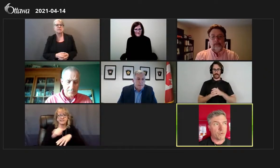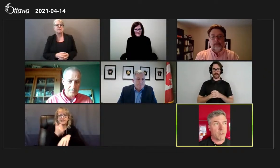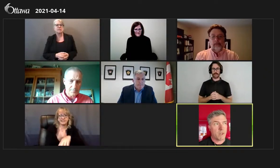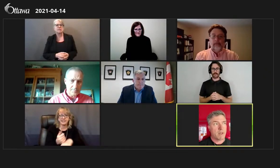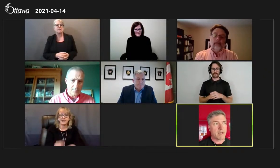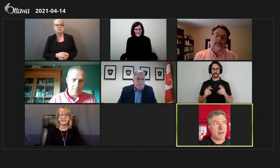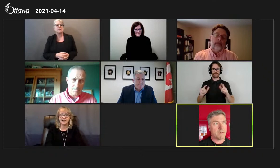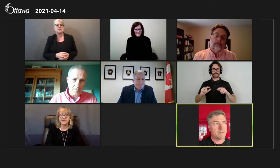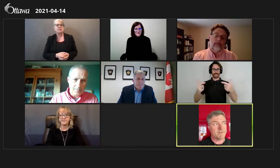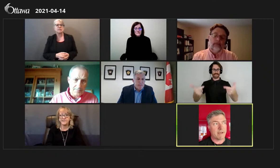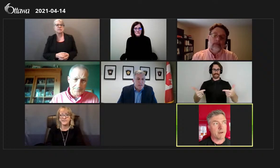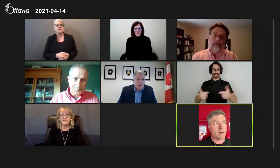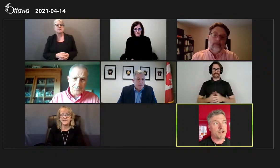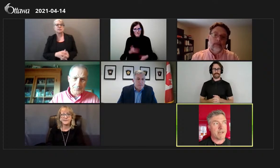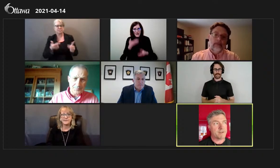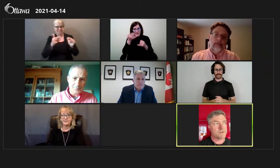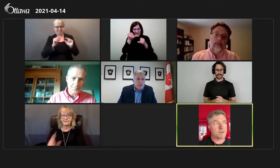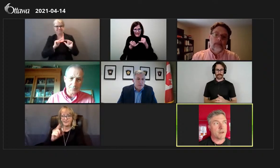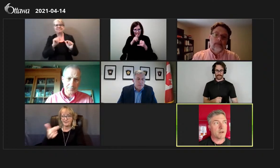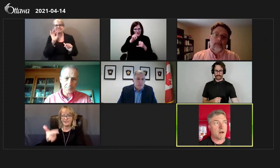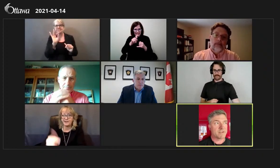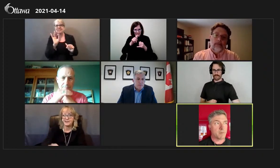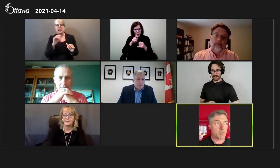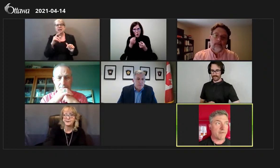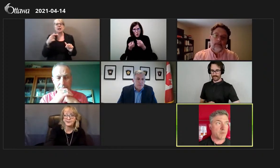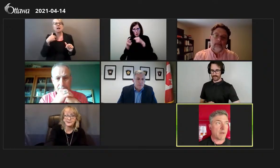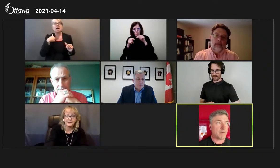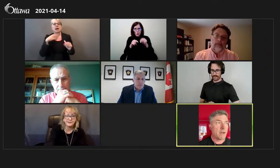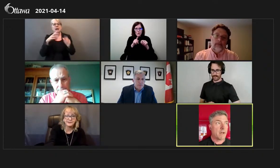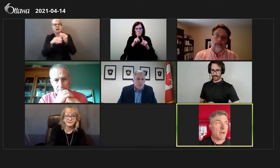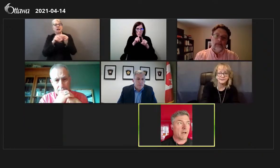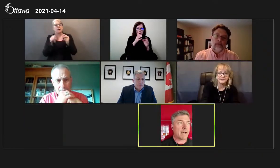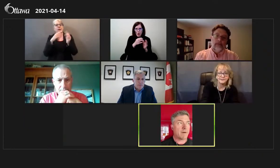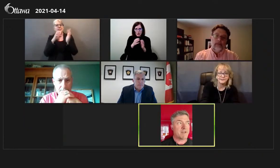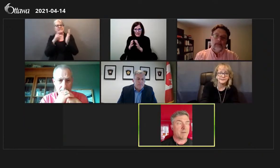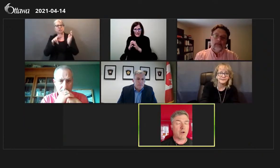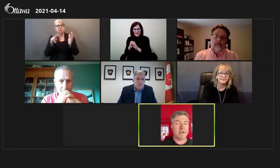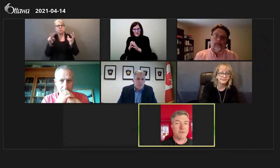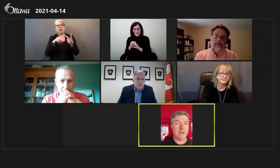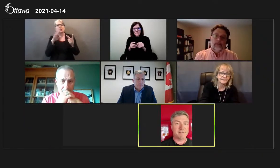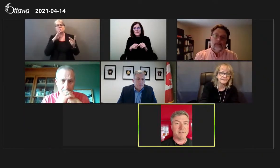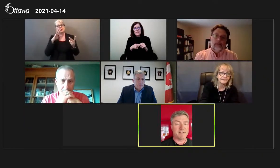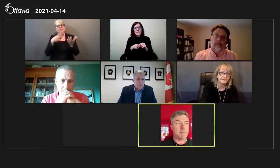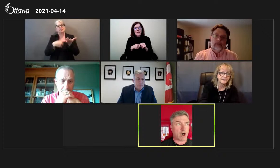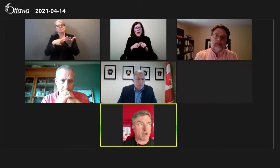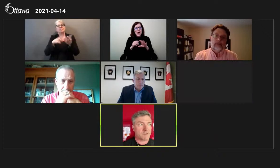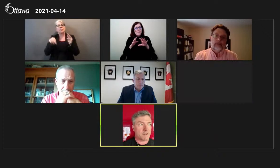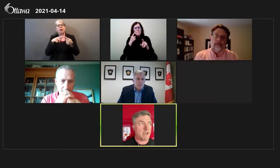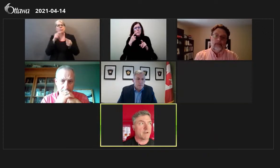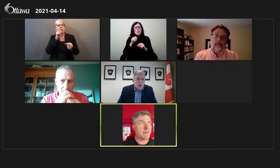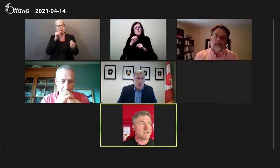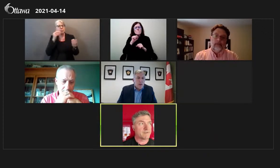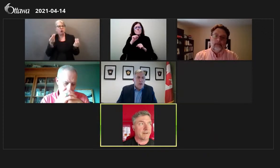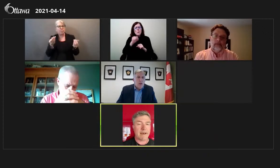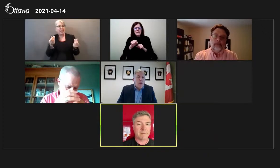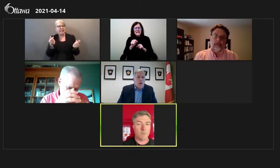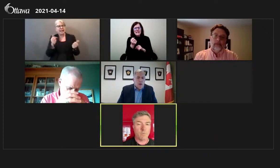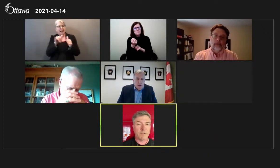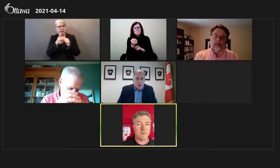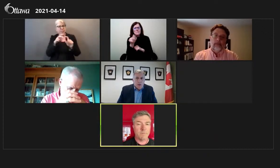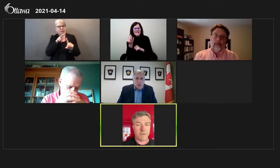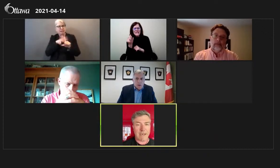22, dovetailing on Jenna's comments about private property. How does that apply to NCC parks and things like